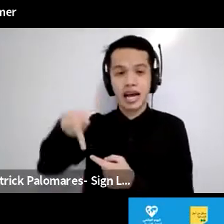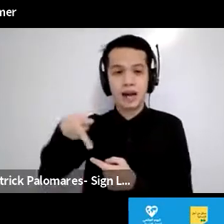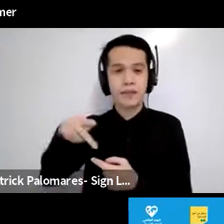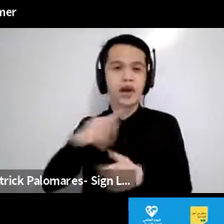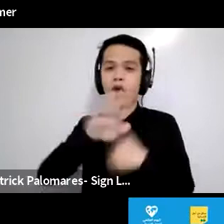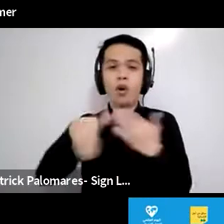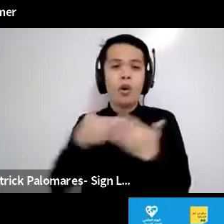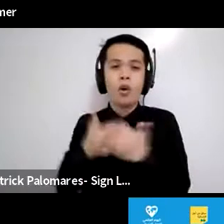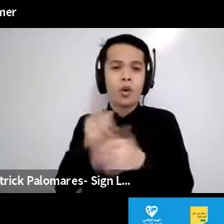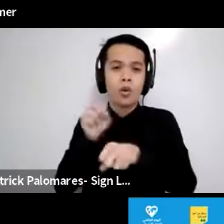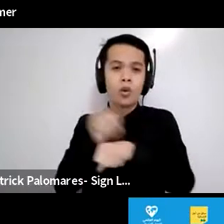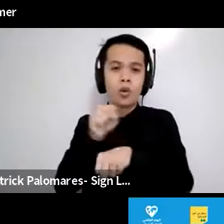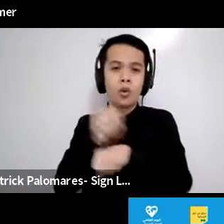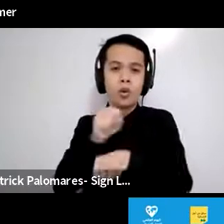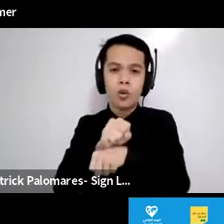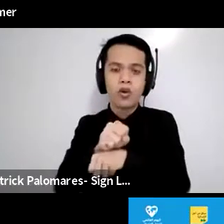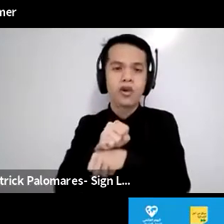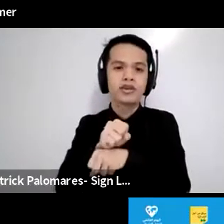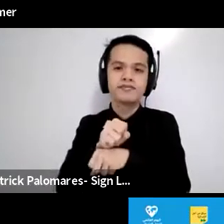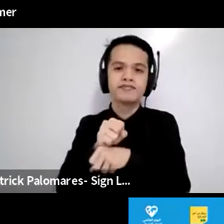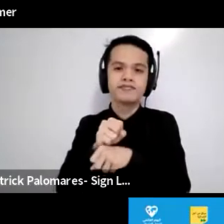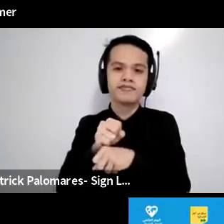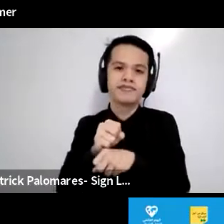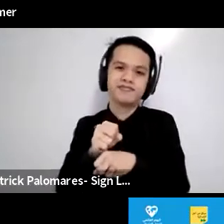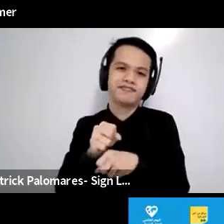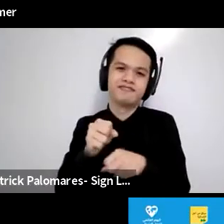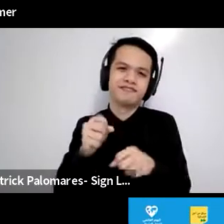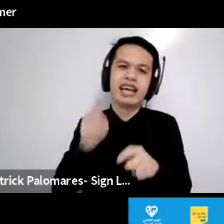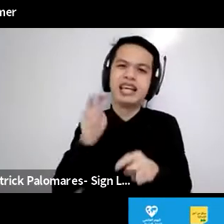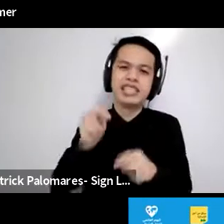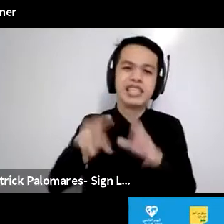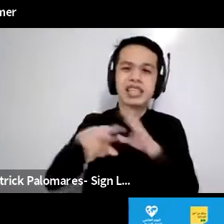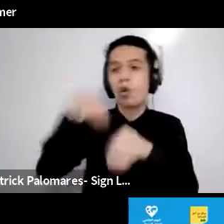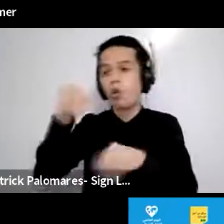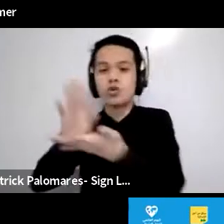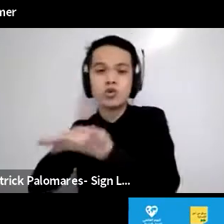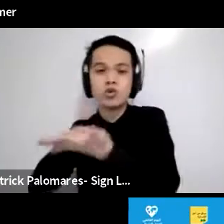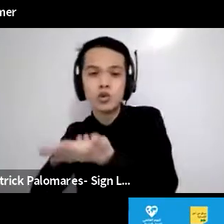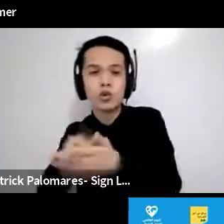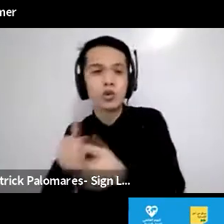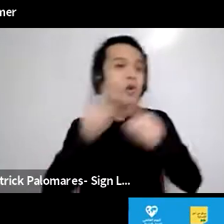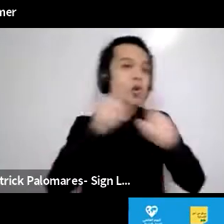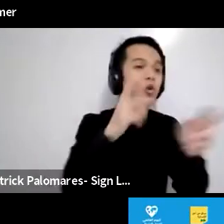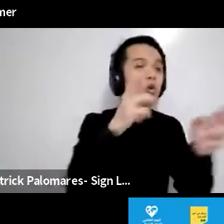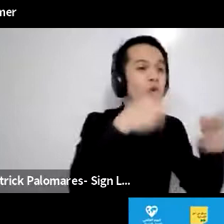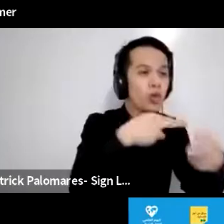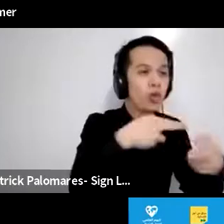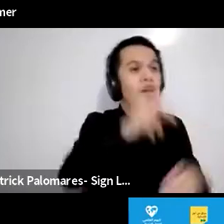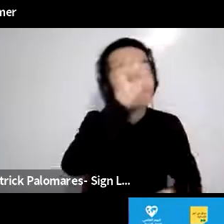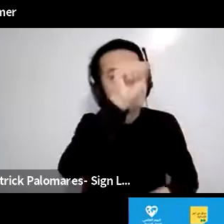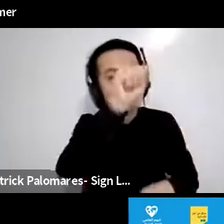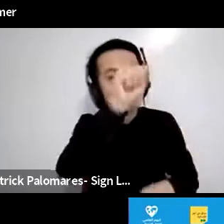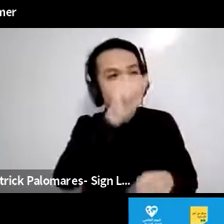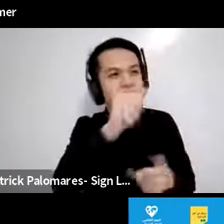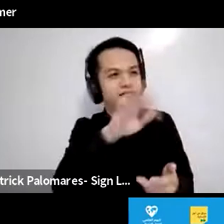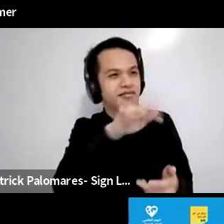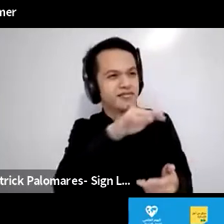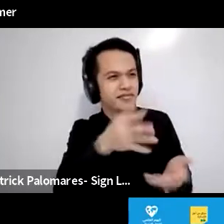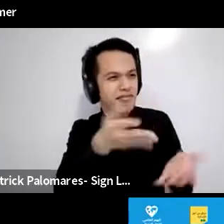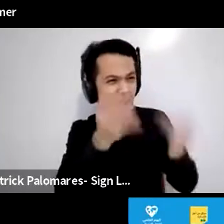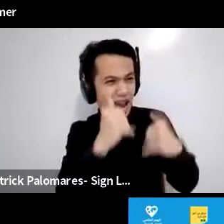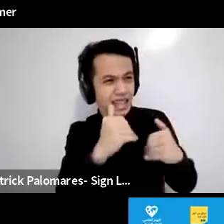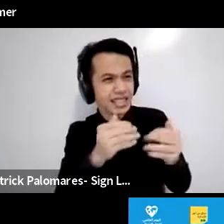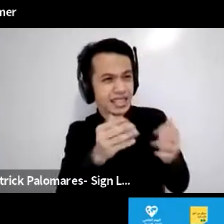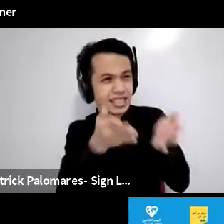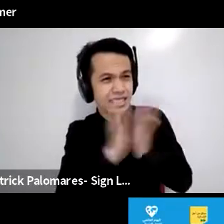work revolved around going to schools, going from room to room and knocking on doors and asking teachers to give